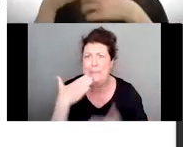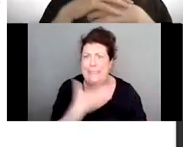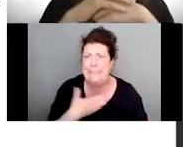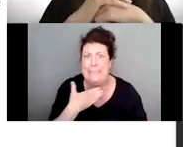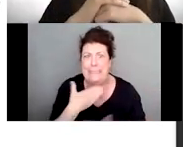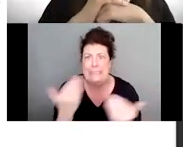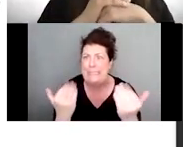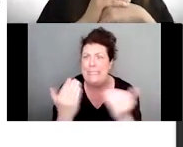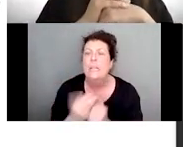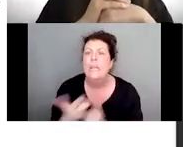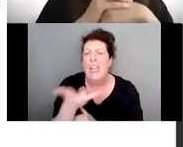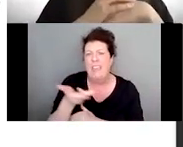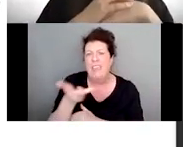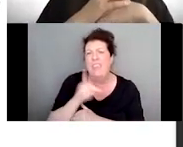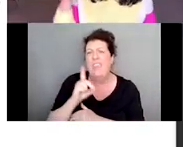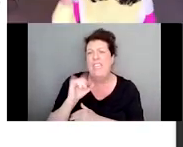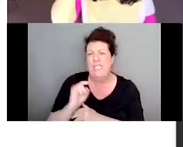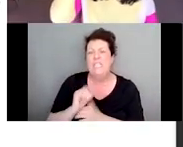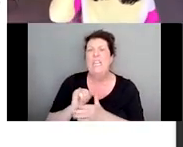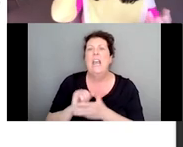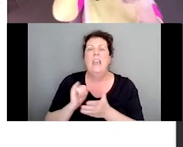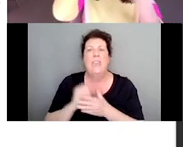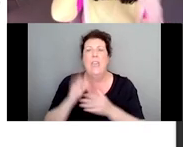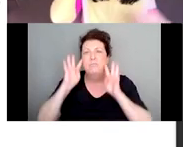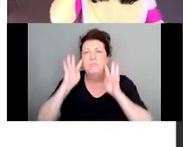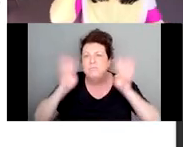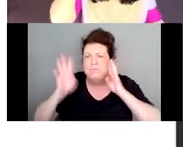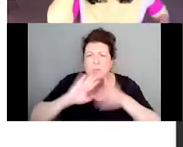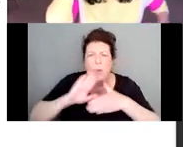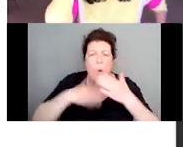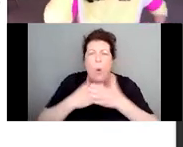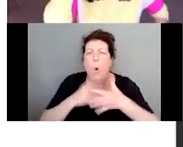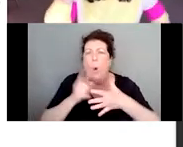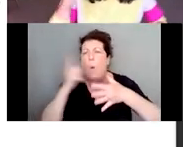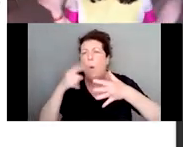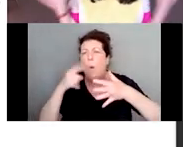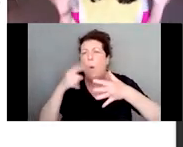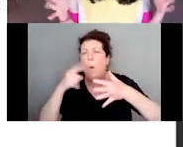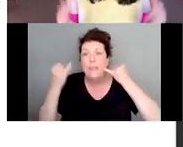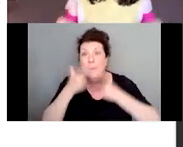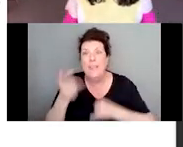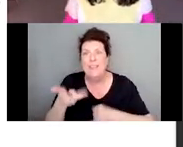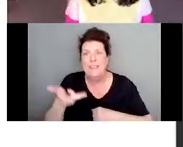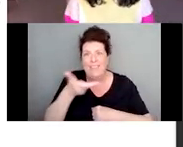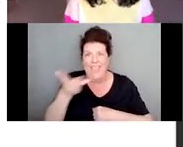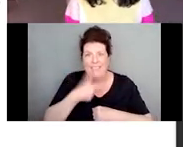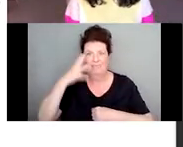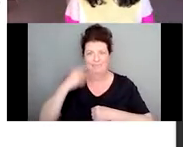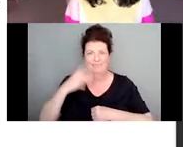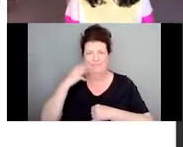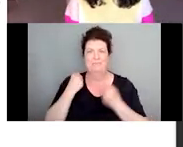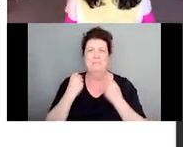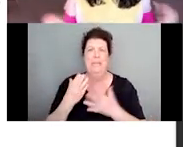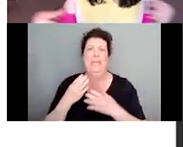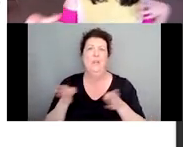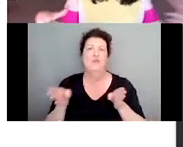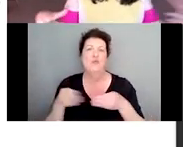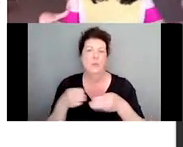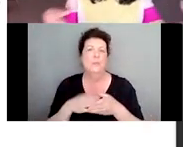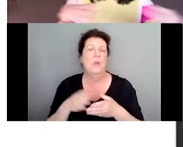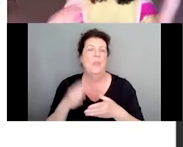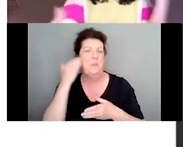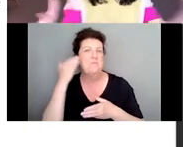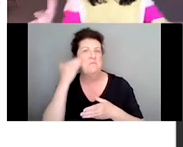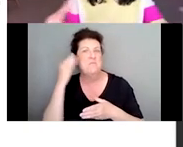Um, and they did, they came up with like a whole bag. Cause they're, they've been in rooms and they know how to do this. And they came up with a whole bag of ideas that were like